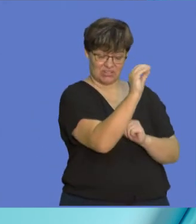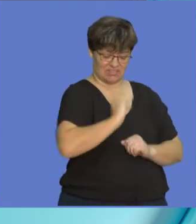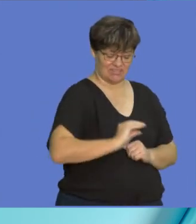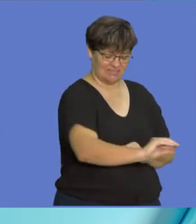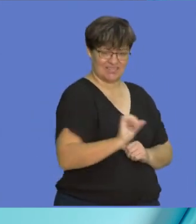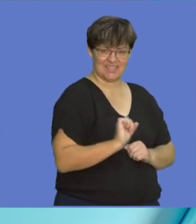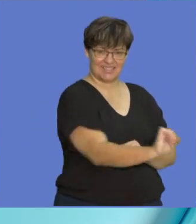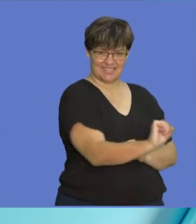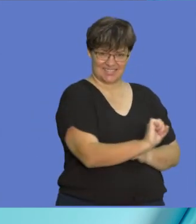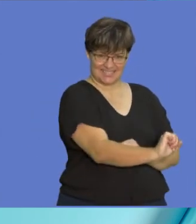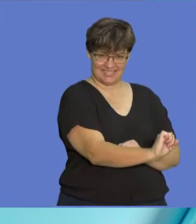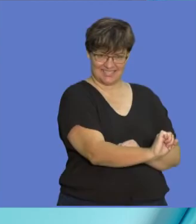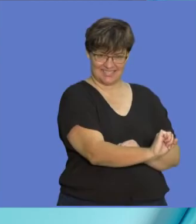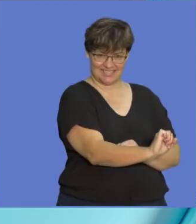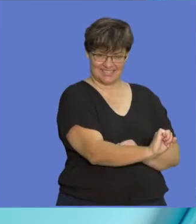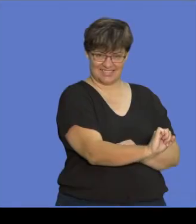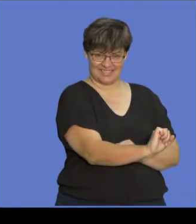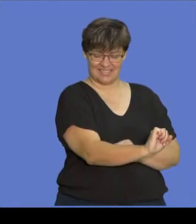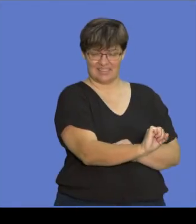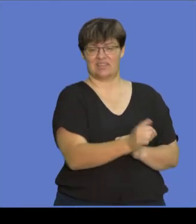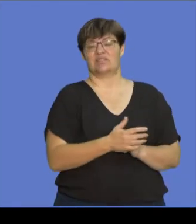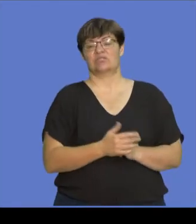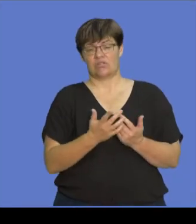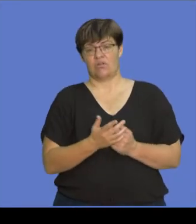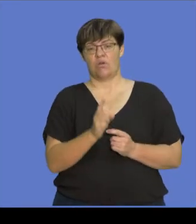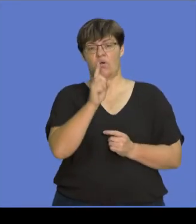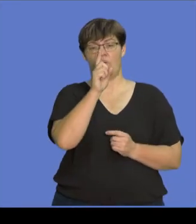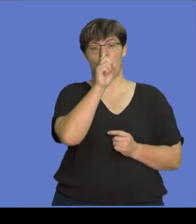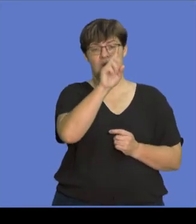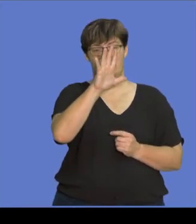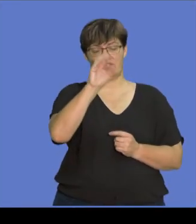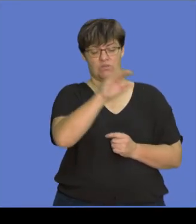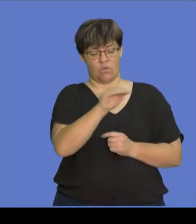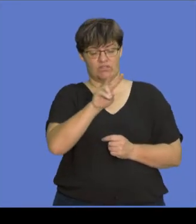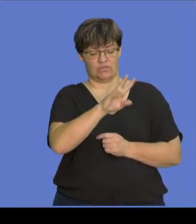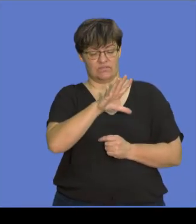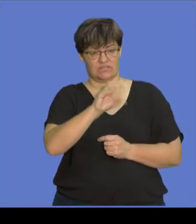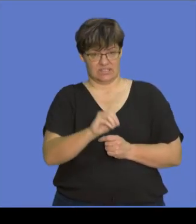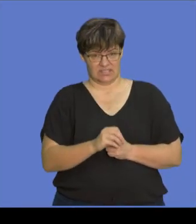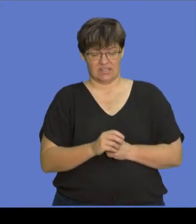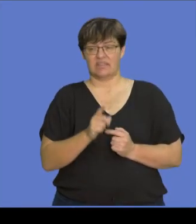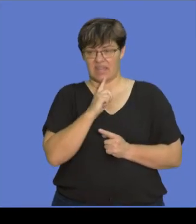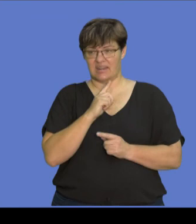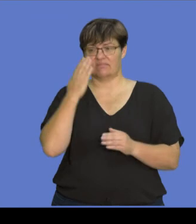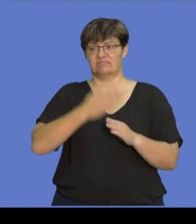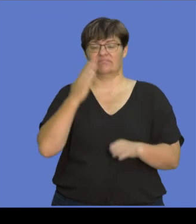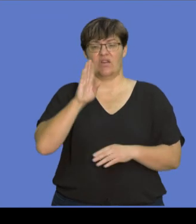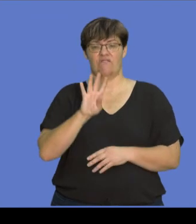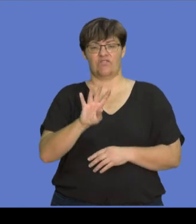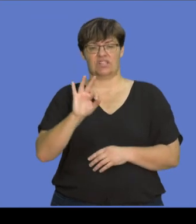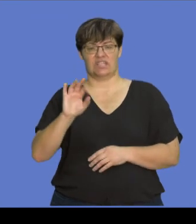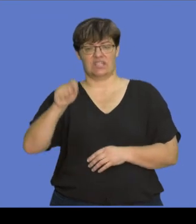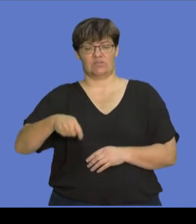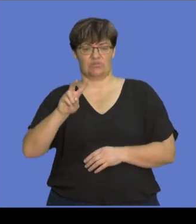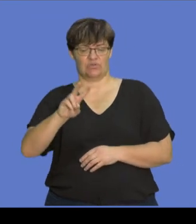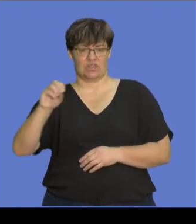be allocated to the factory. So therefore, 150 over 250, and that gives you your 43,200.